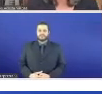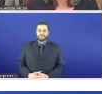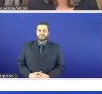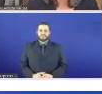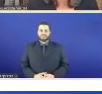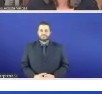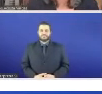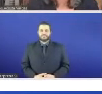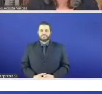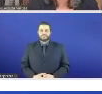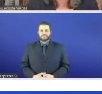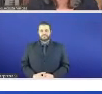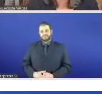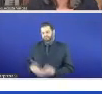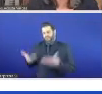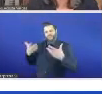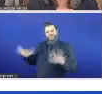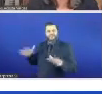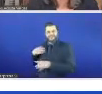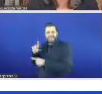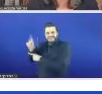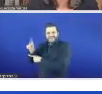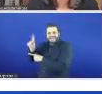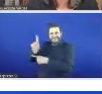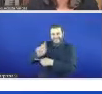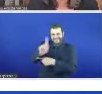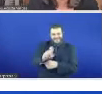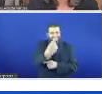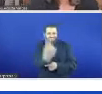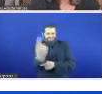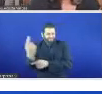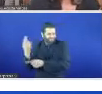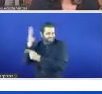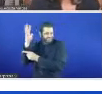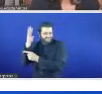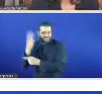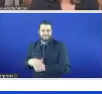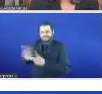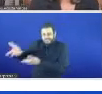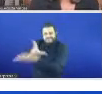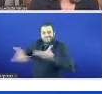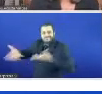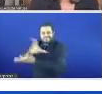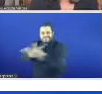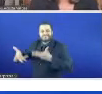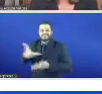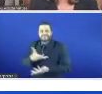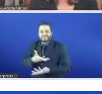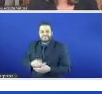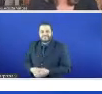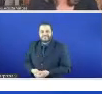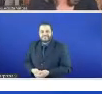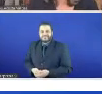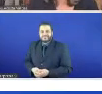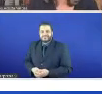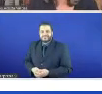interactive dialogue. So if you have a question for the panel, please, I really want to encourage you to put that in the Q&A function, which is